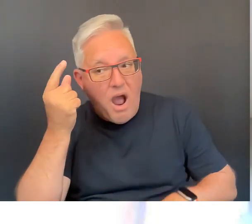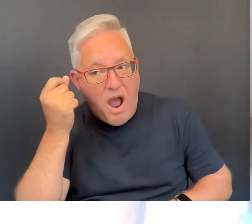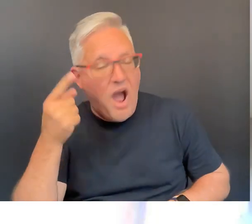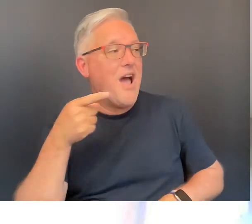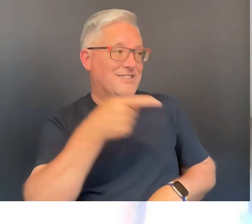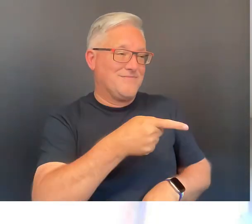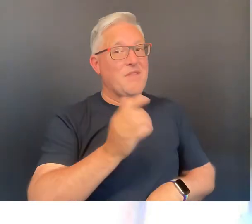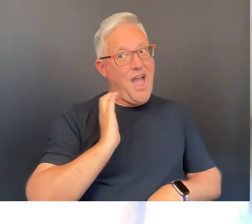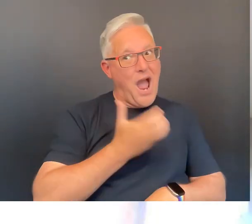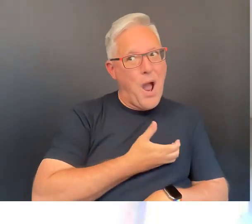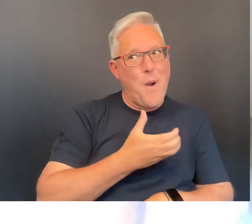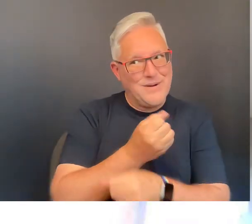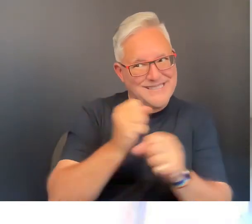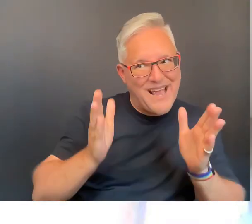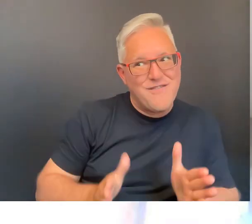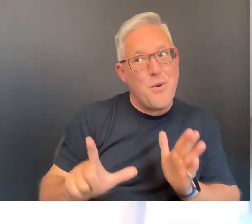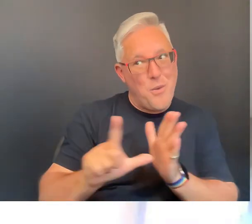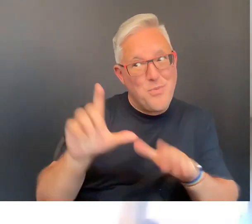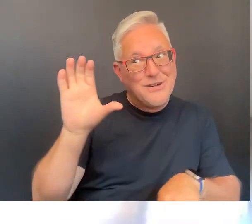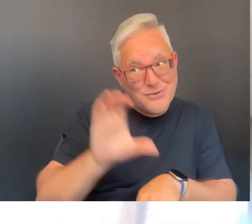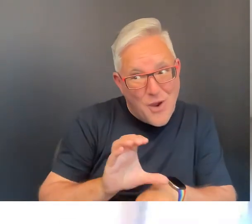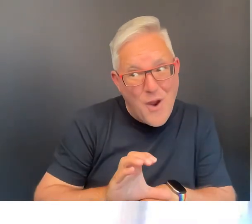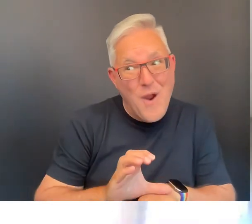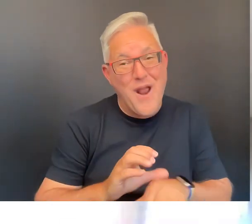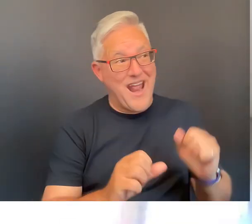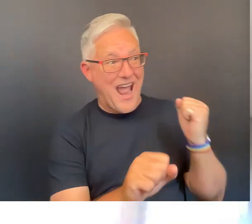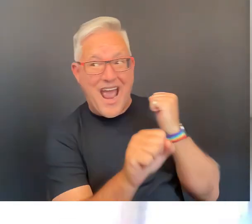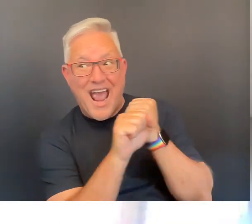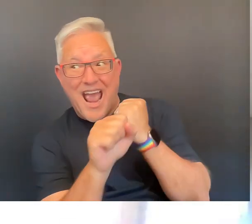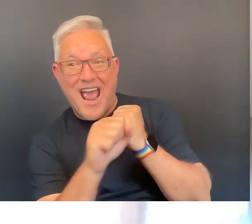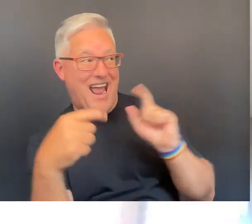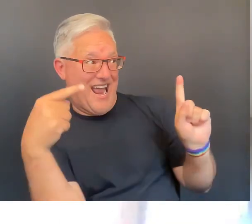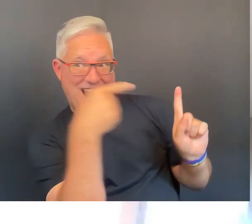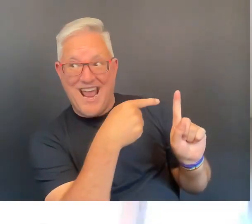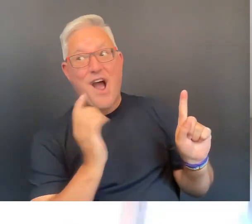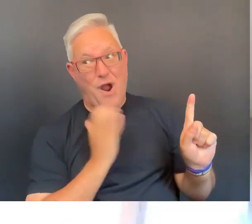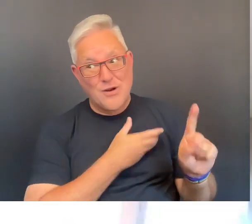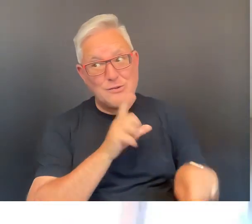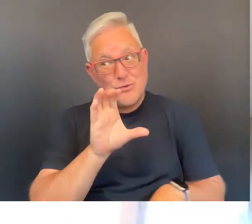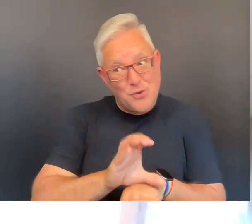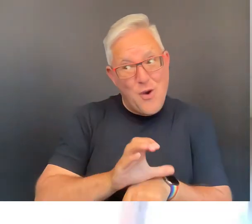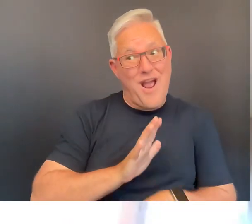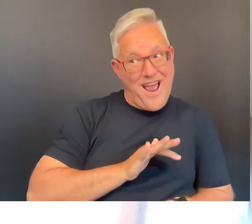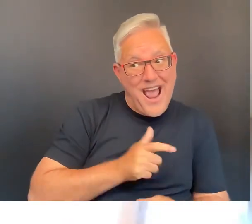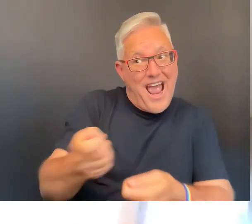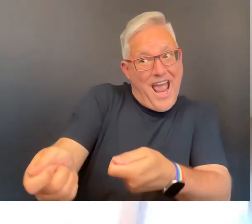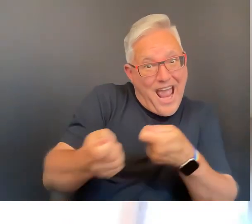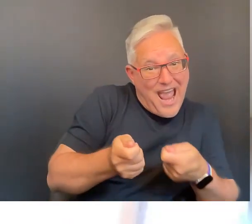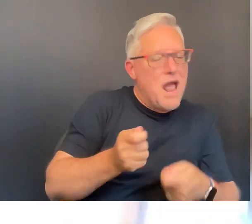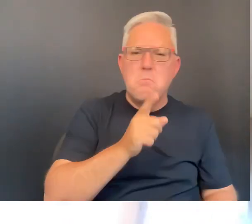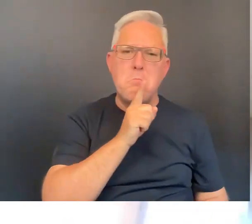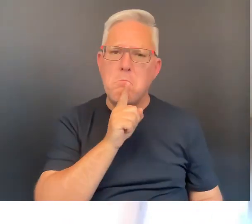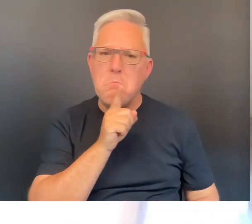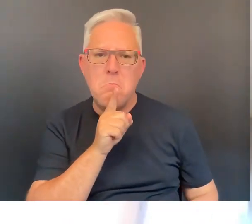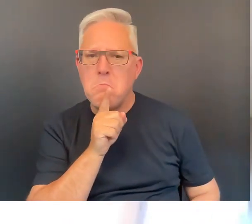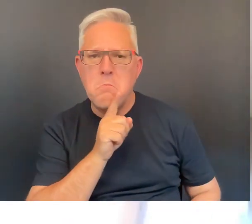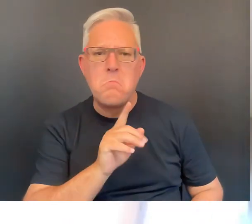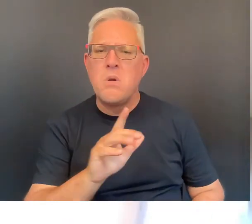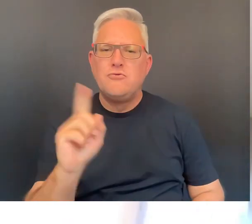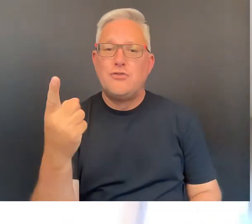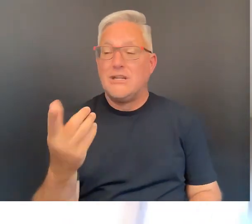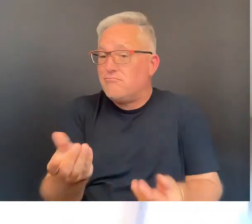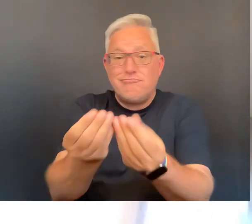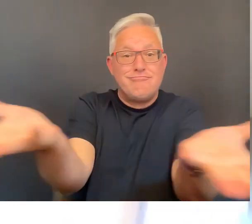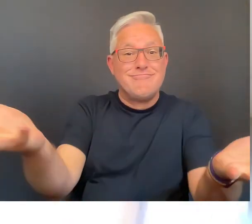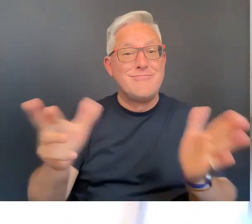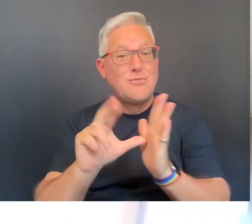this is our Savior's Lutheran Church, we're doing this, nothing like that. It's really just, hey,